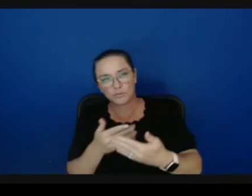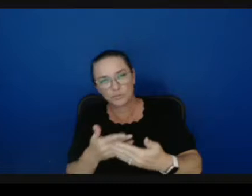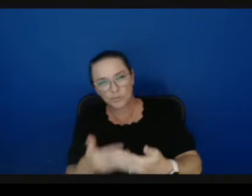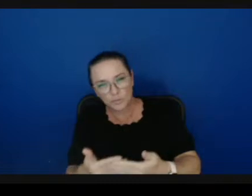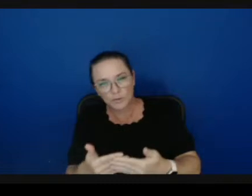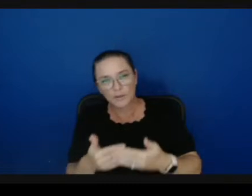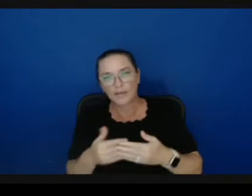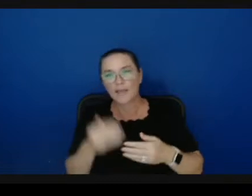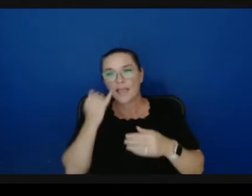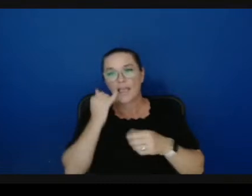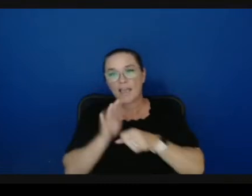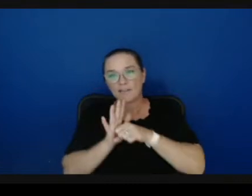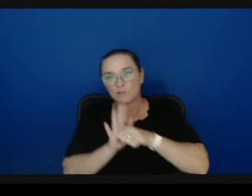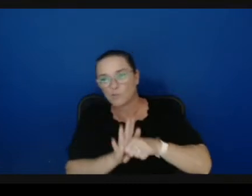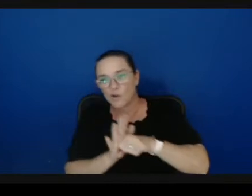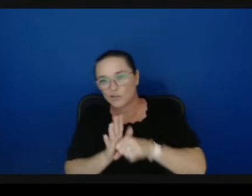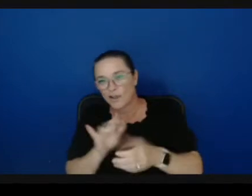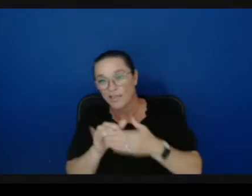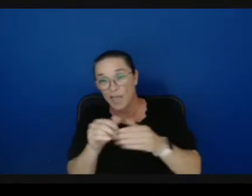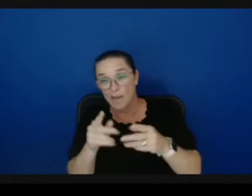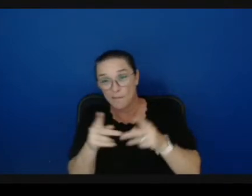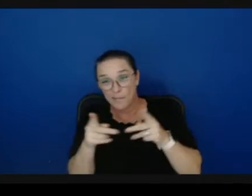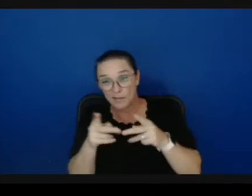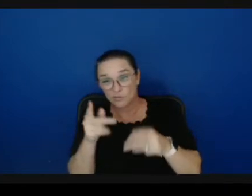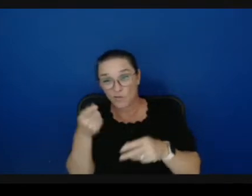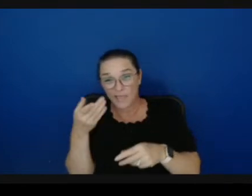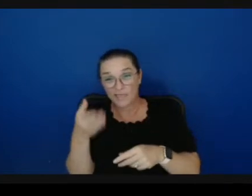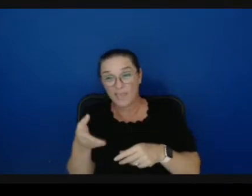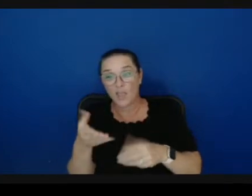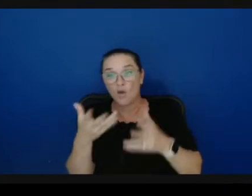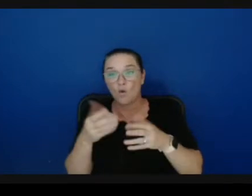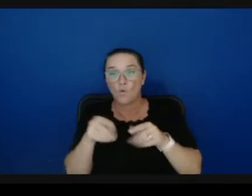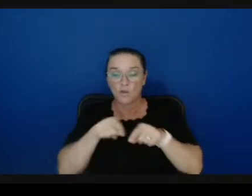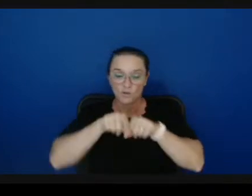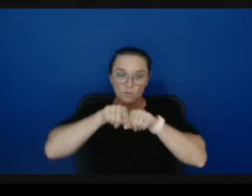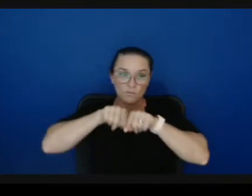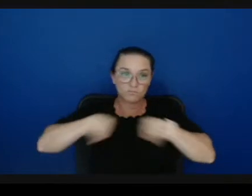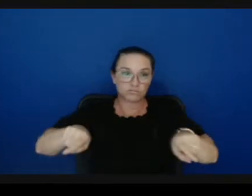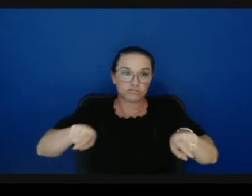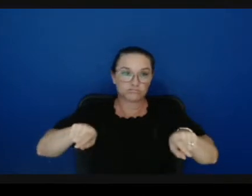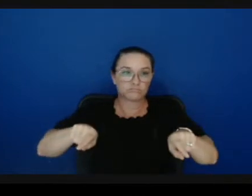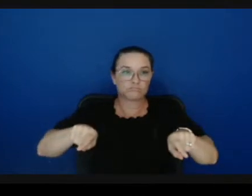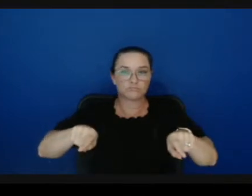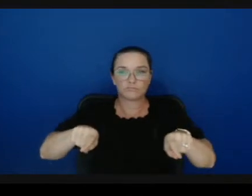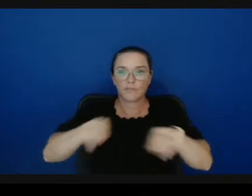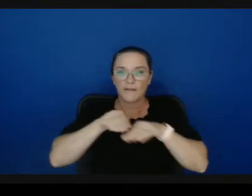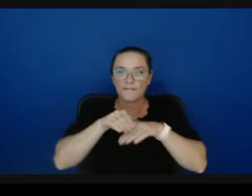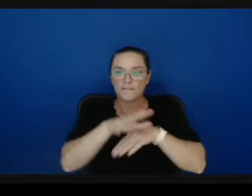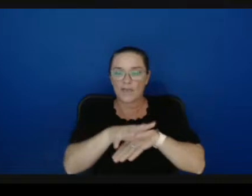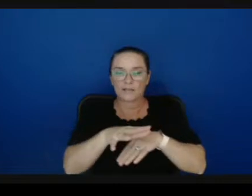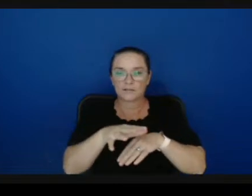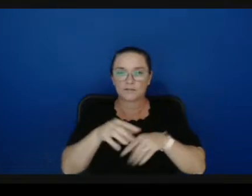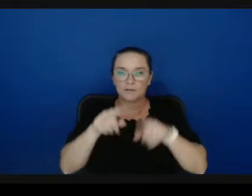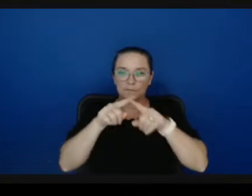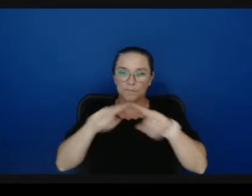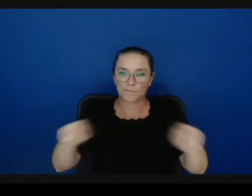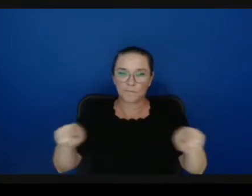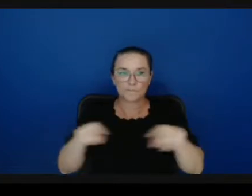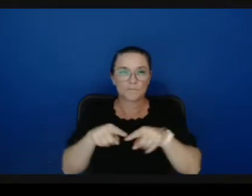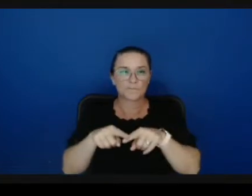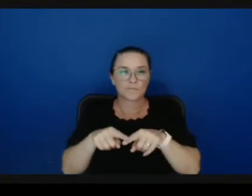if you're pressurizing this point right in here, right, you can imagine it's going to want to affect an area that's out seaward of